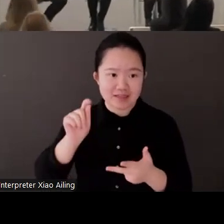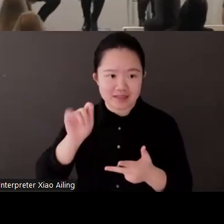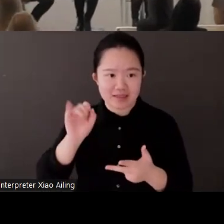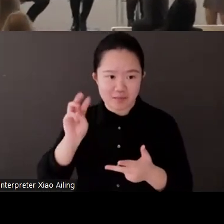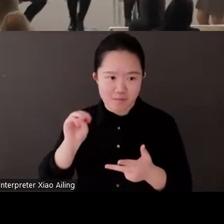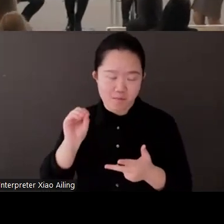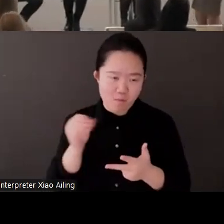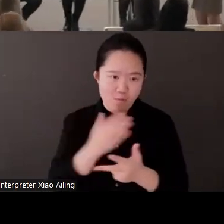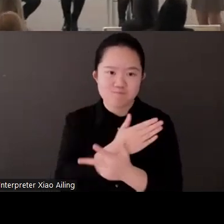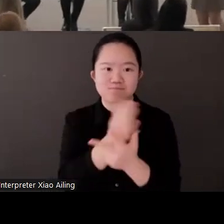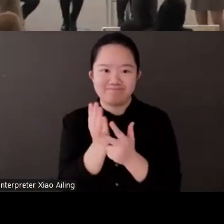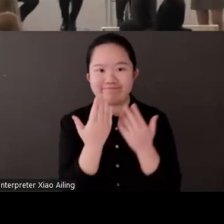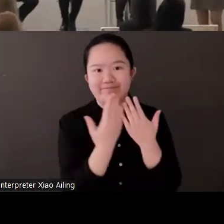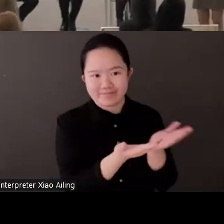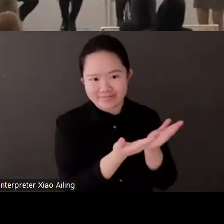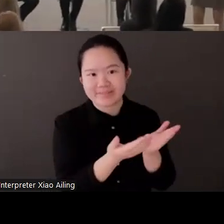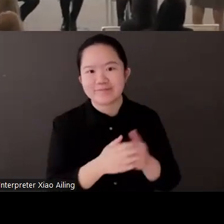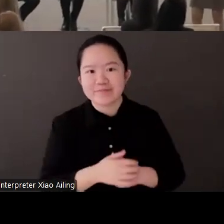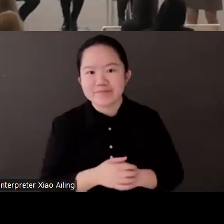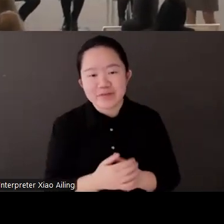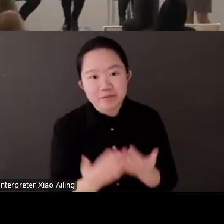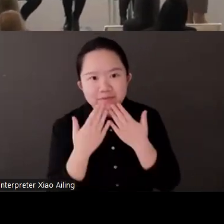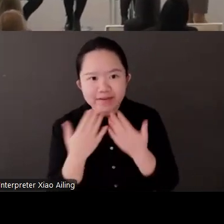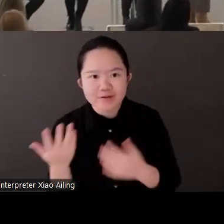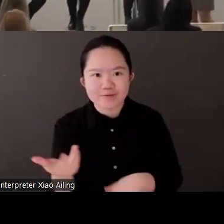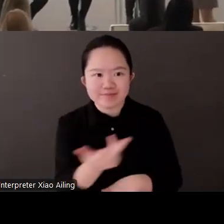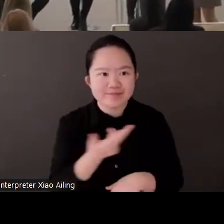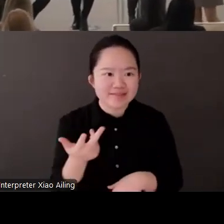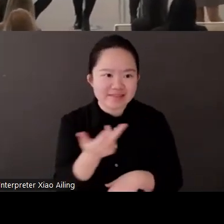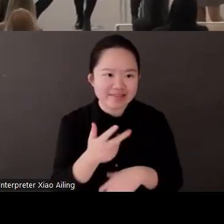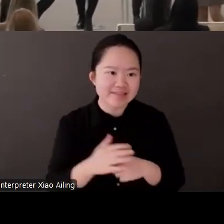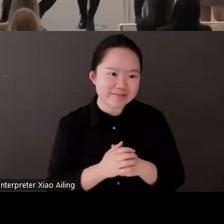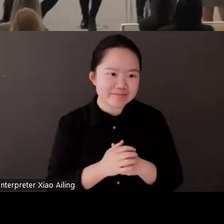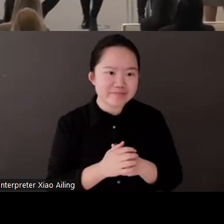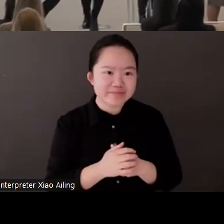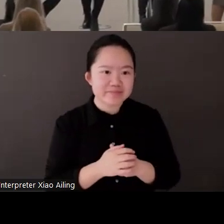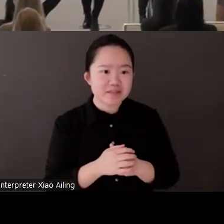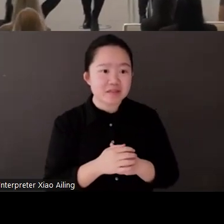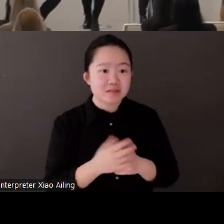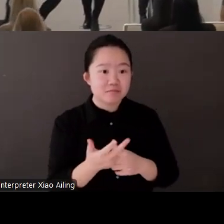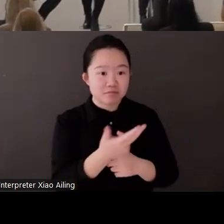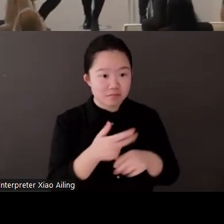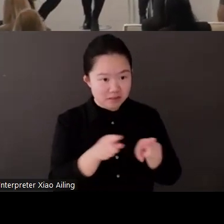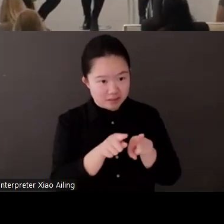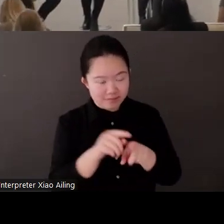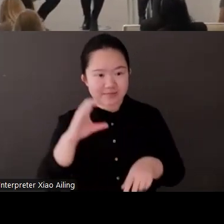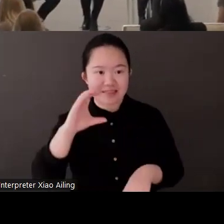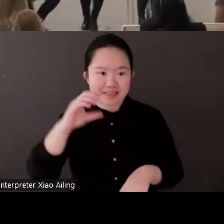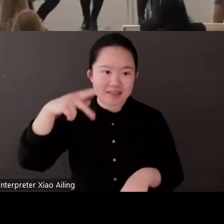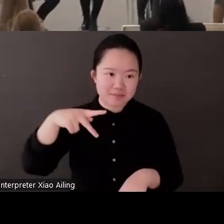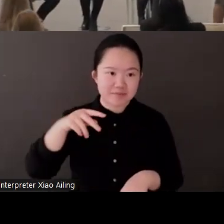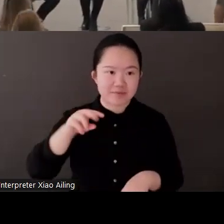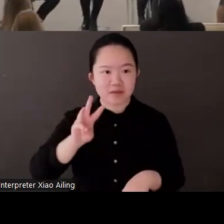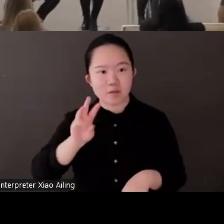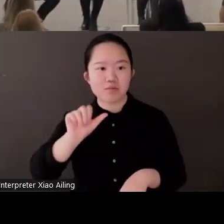the reason we are all here, so thank you again for that. And then we have Annika Valtari, who is a UX and accessibility lead, also CPWA. Oh my